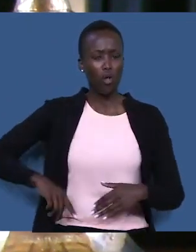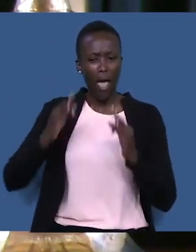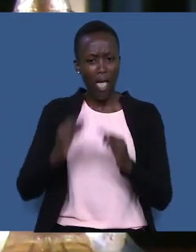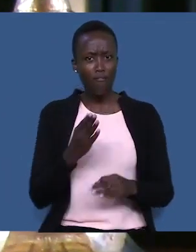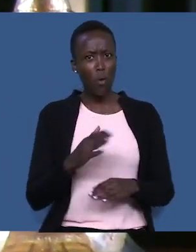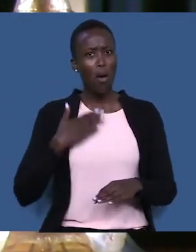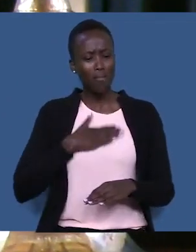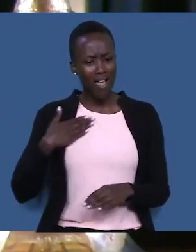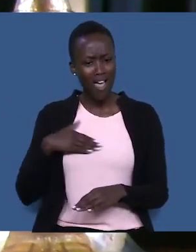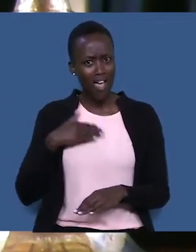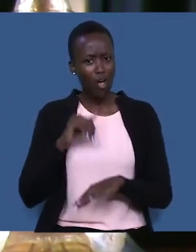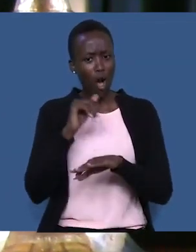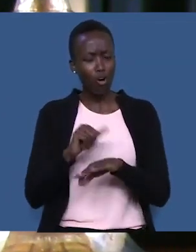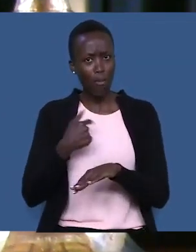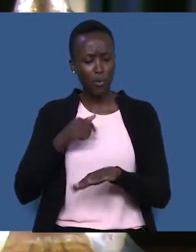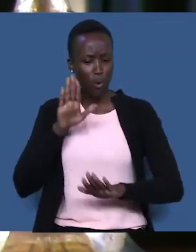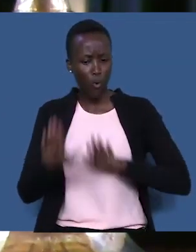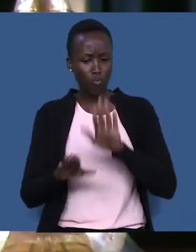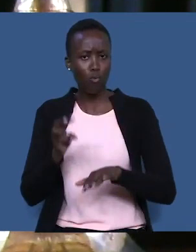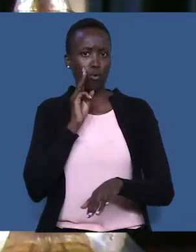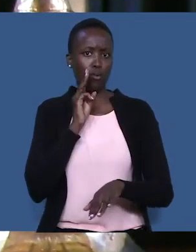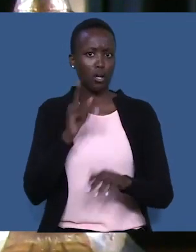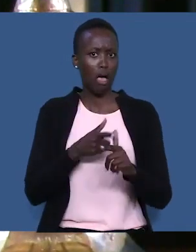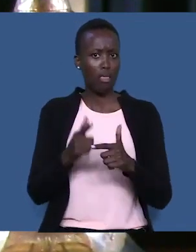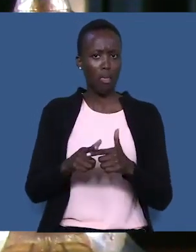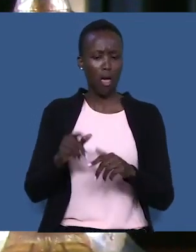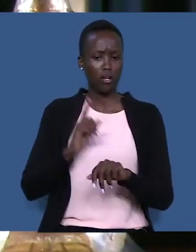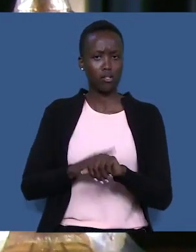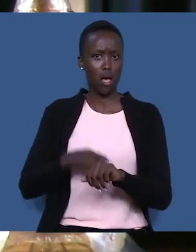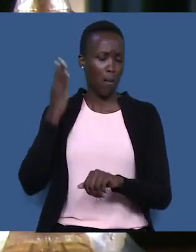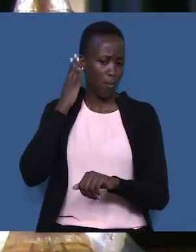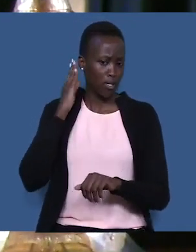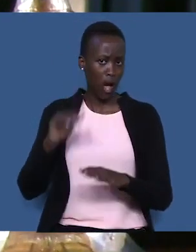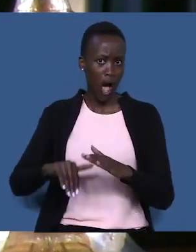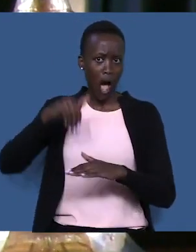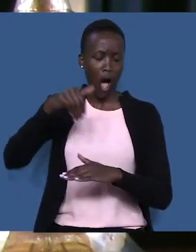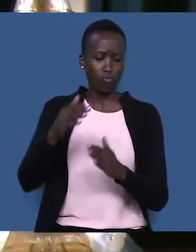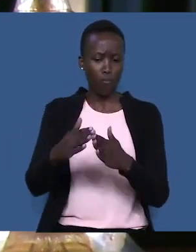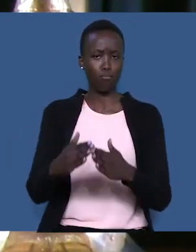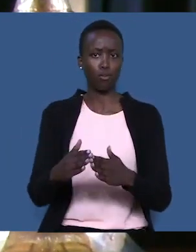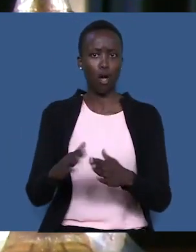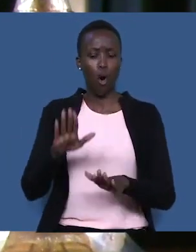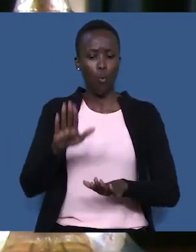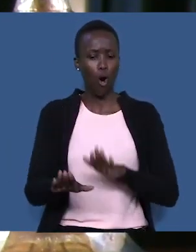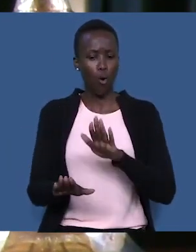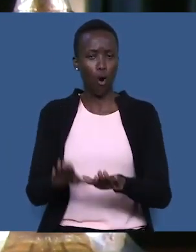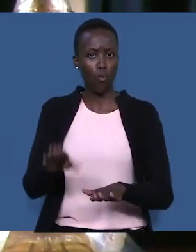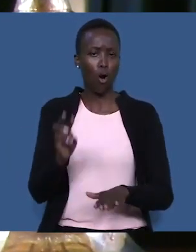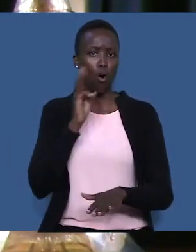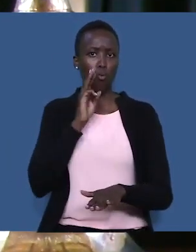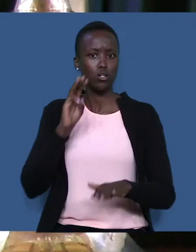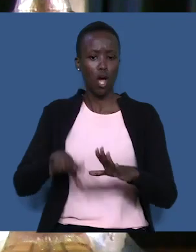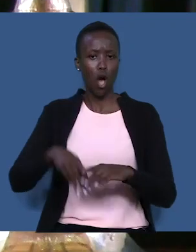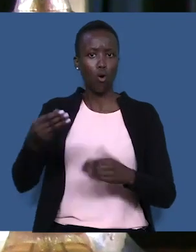water. And he said, Come. And when Peter came down out of the boat, he walked on the water to go